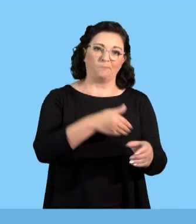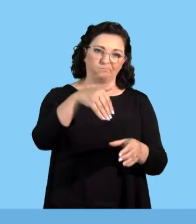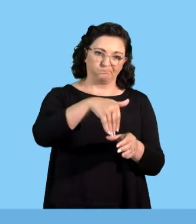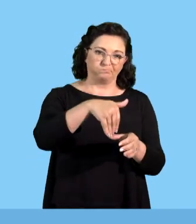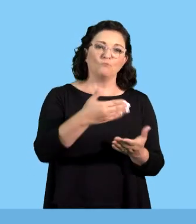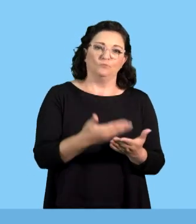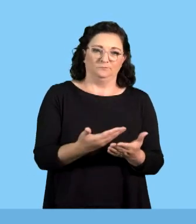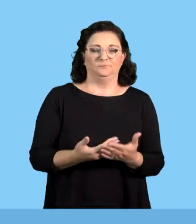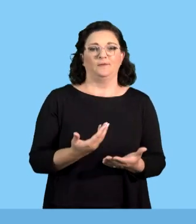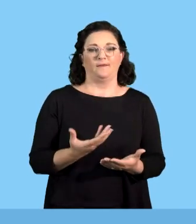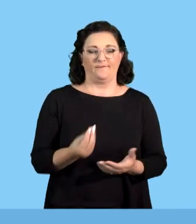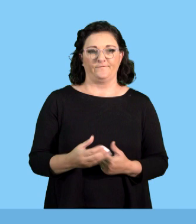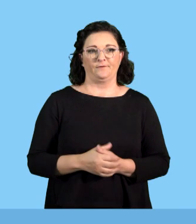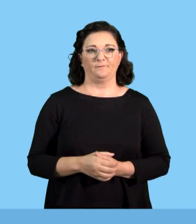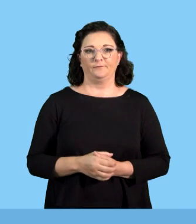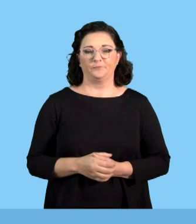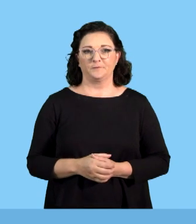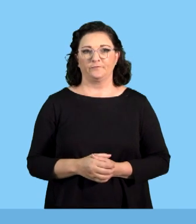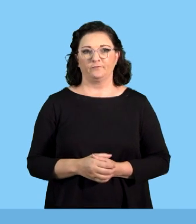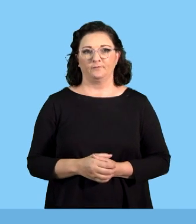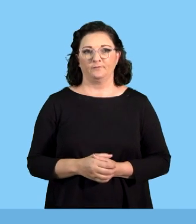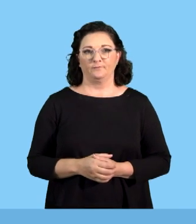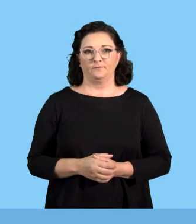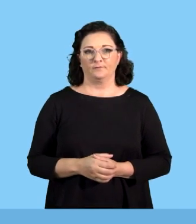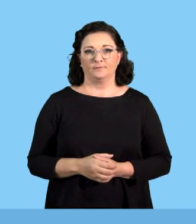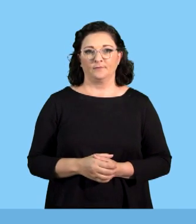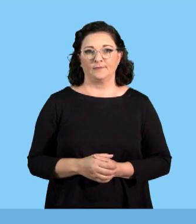energy. Next question.